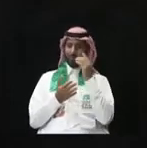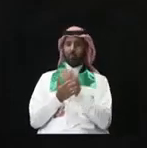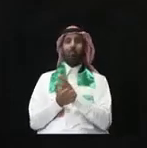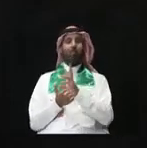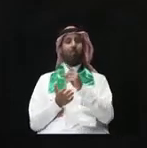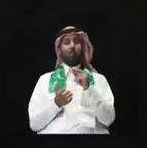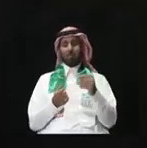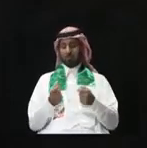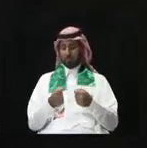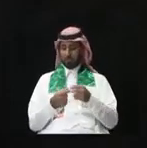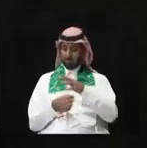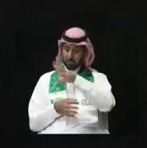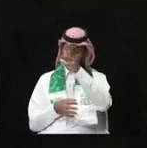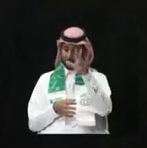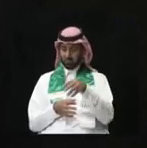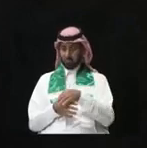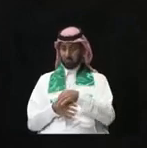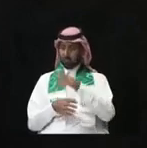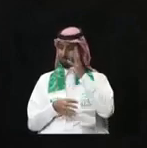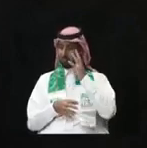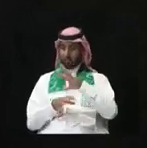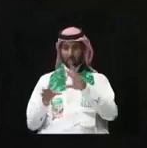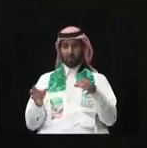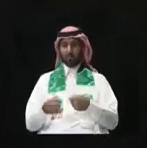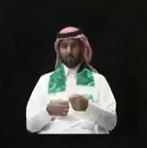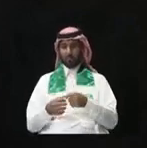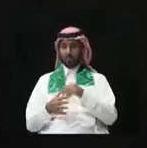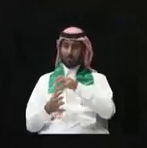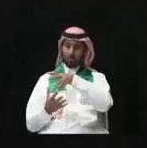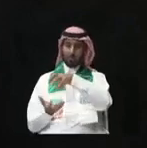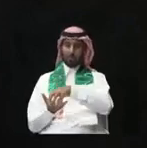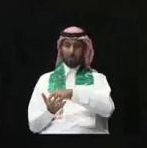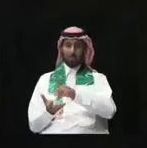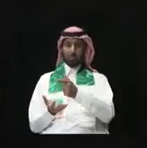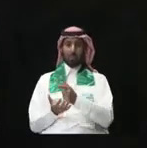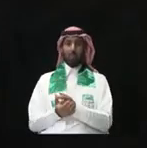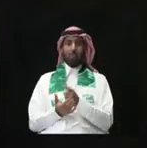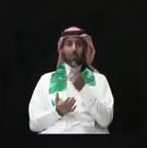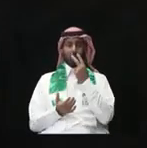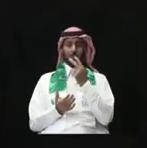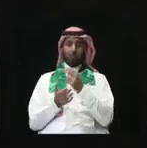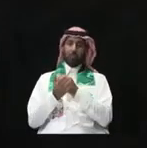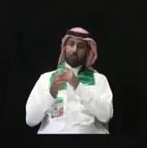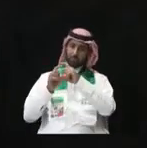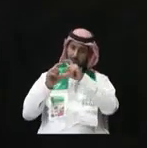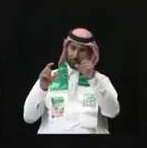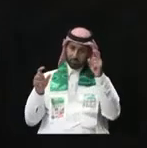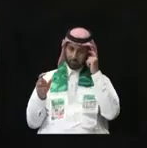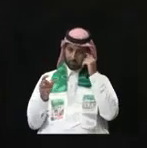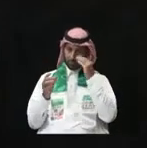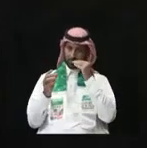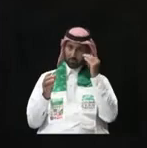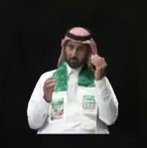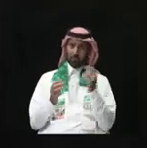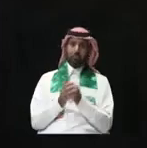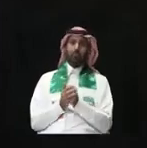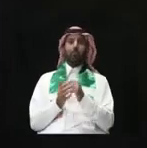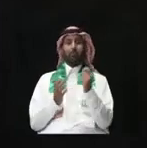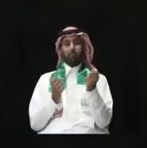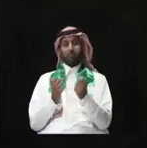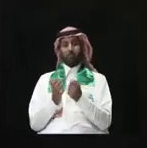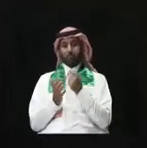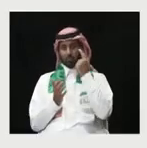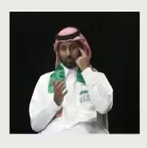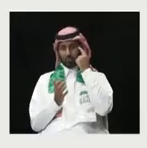the mall. So the M at the beginning of the sentence. If you want to continue writing, we will write it